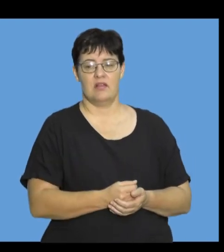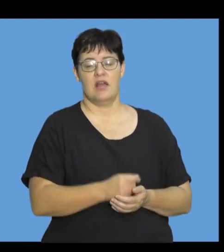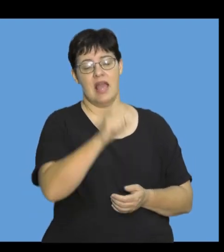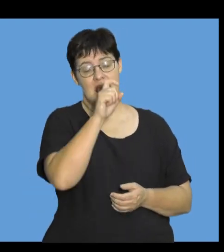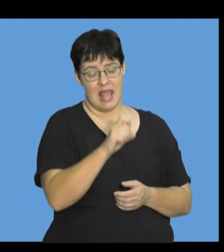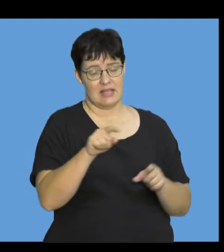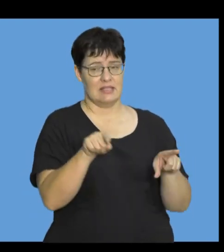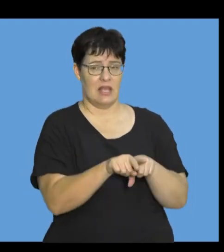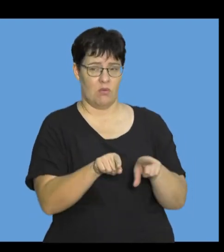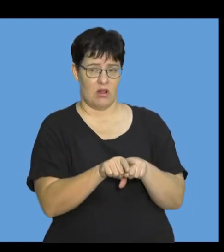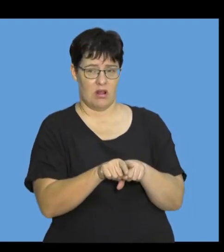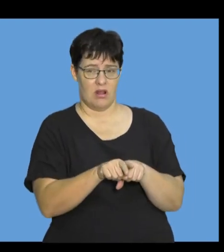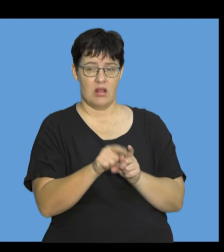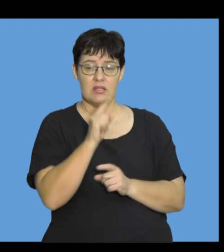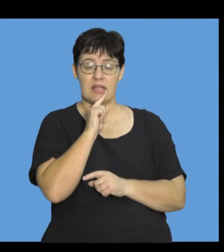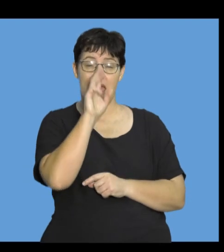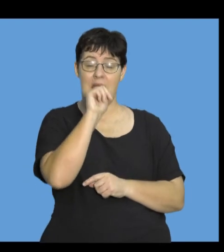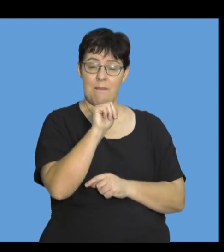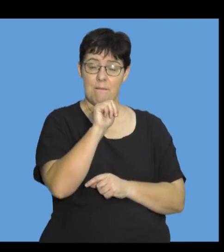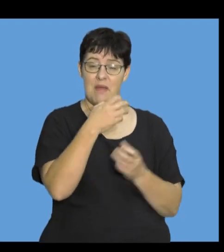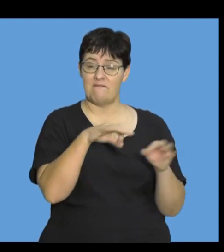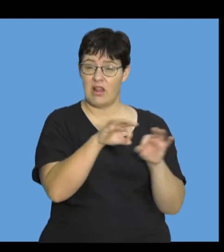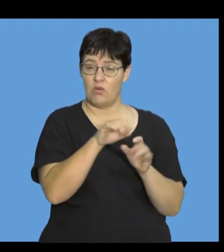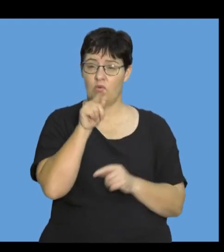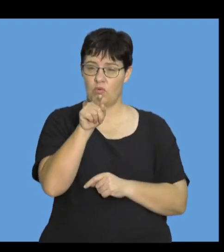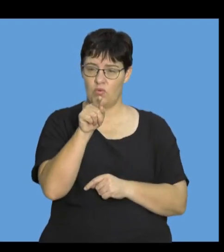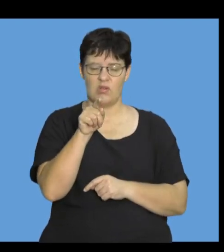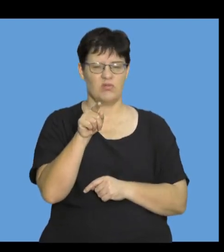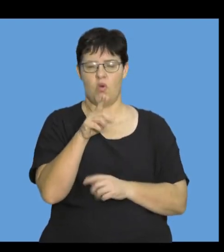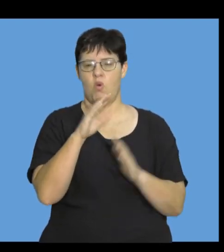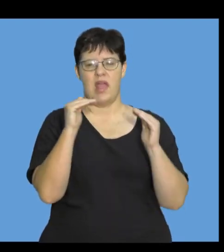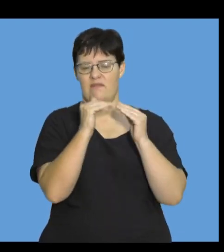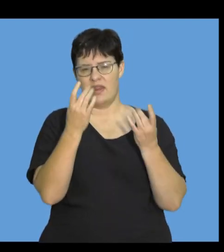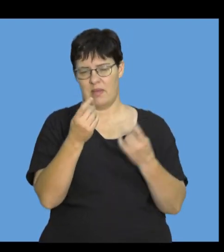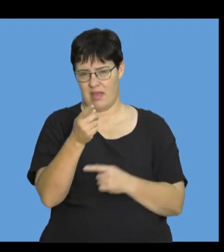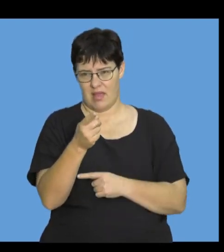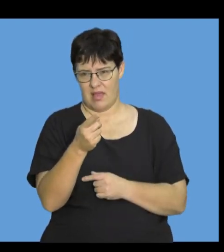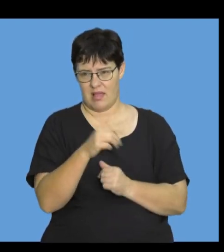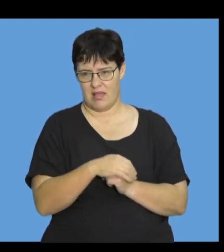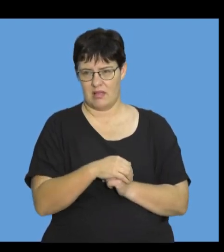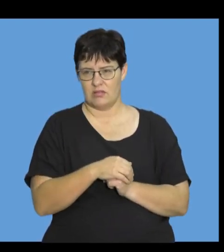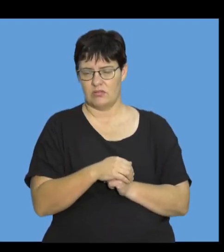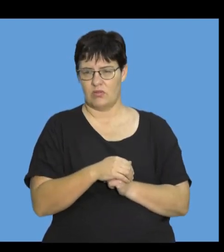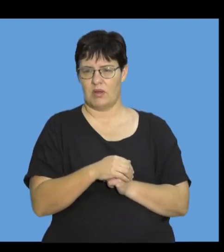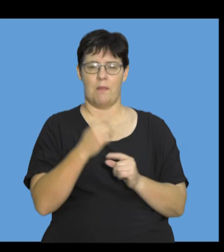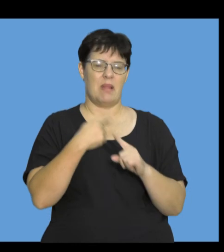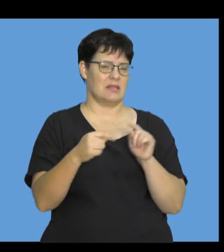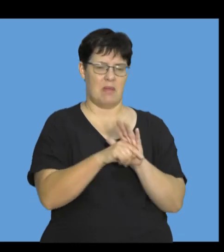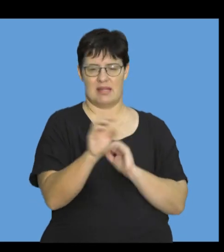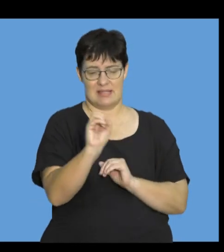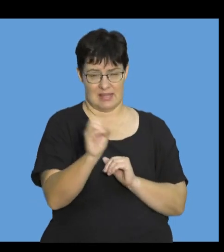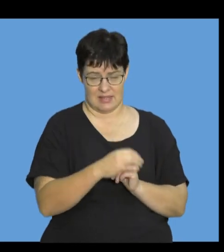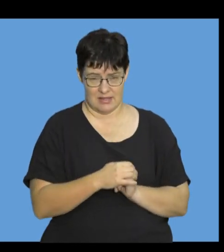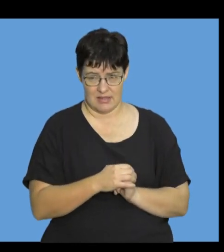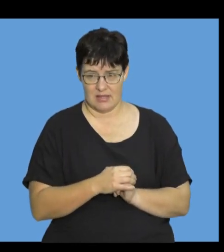is equals to, remember the m value is the one at the top, is not an even number, right? So it's not going to be plus